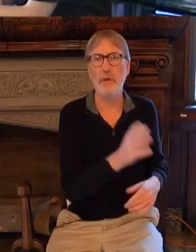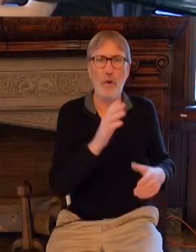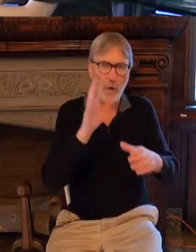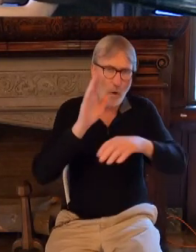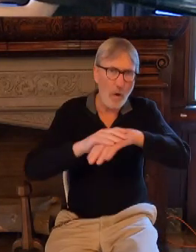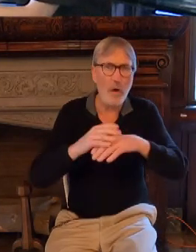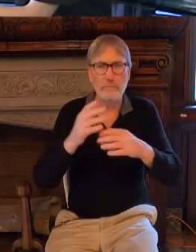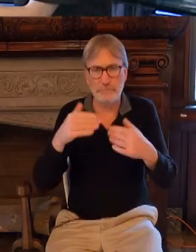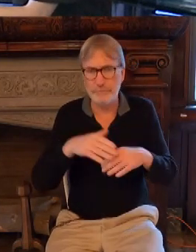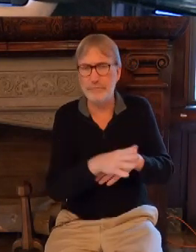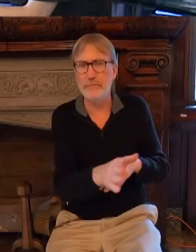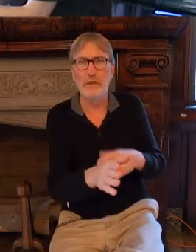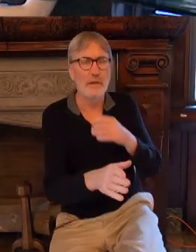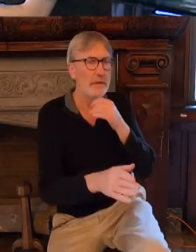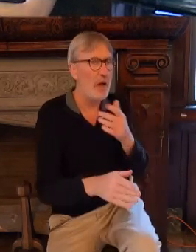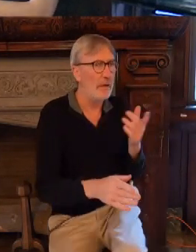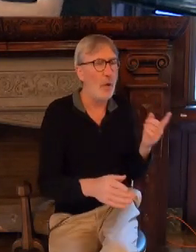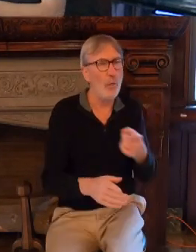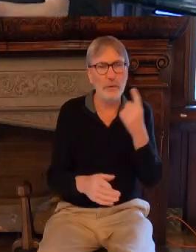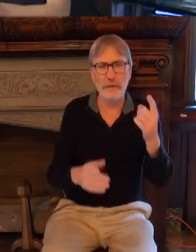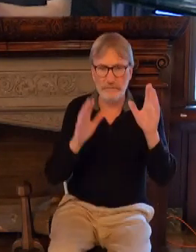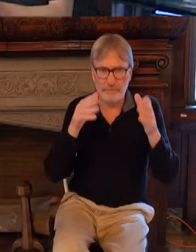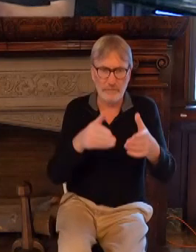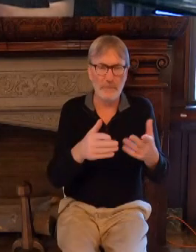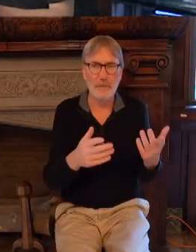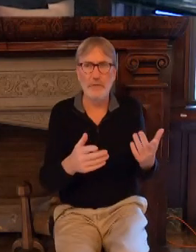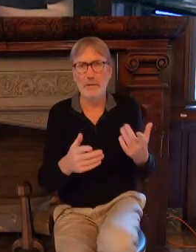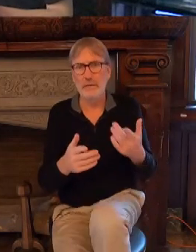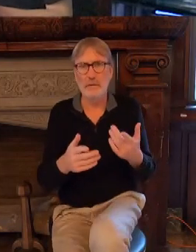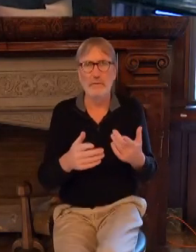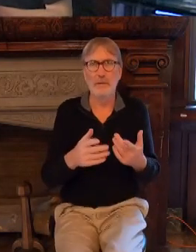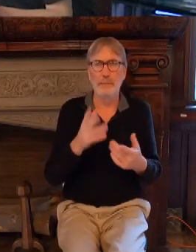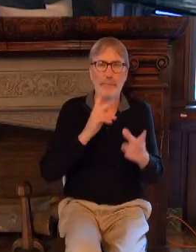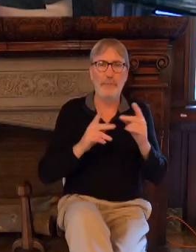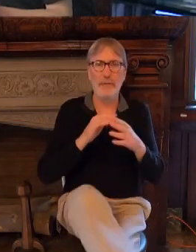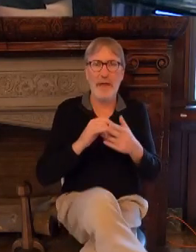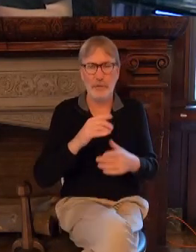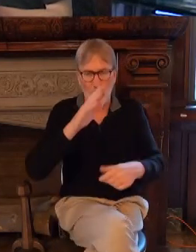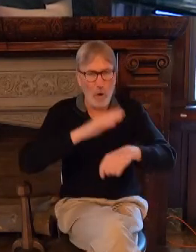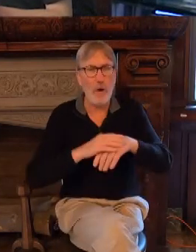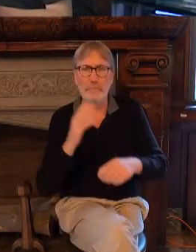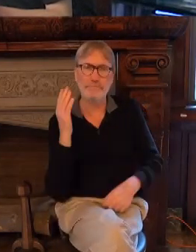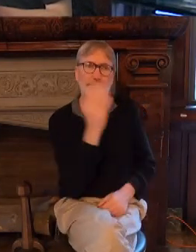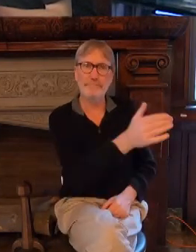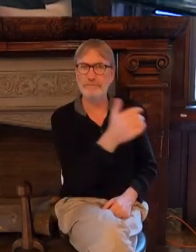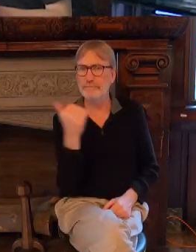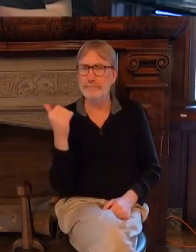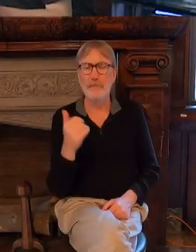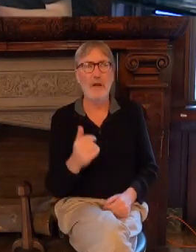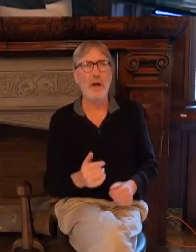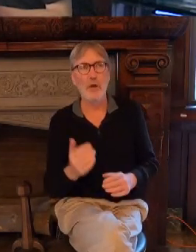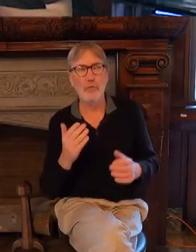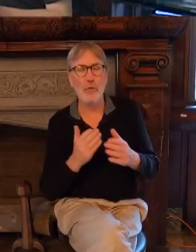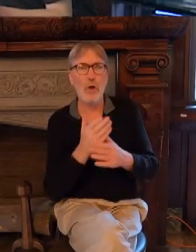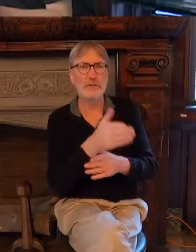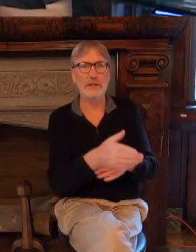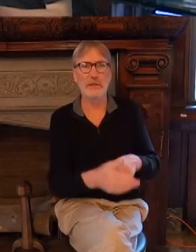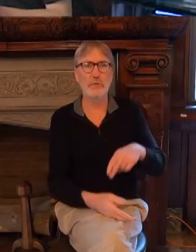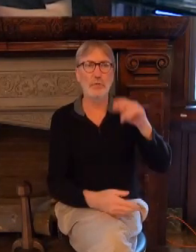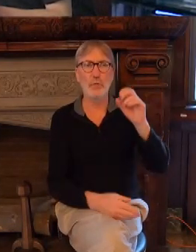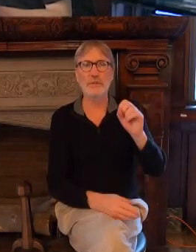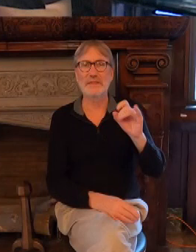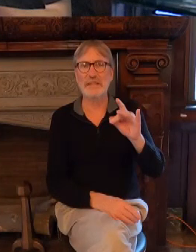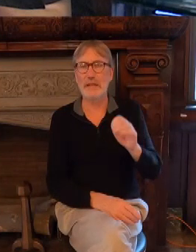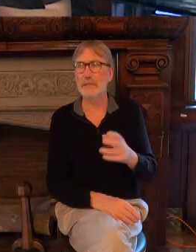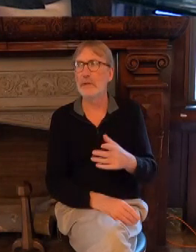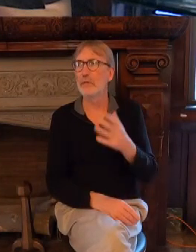sure you guys are not just overweighting people that are going across the north side. Like for